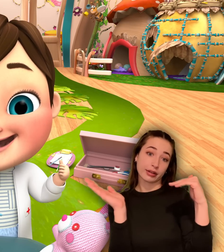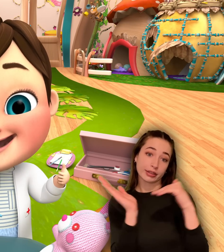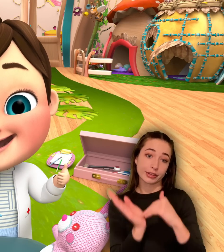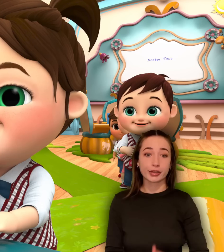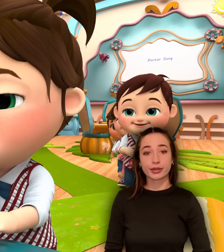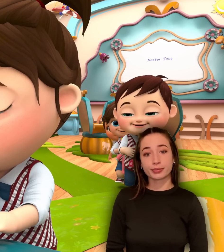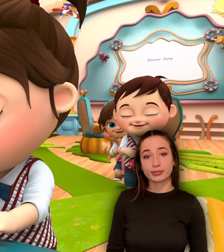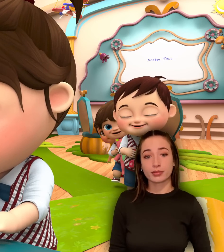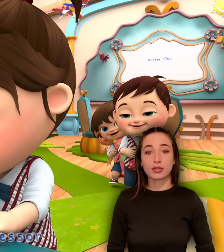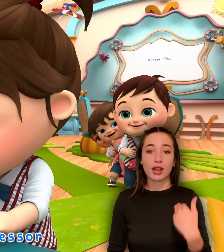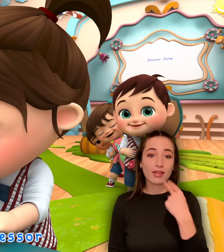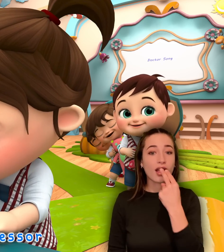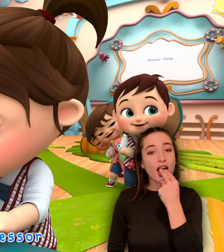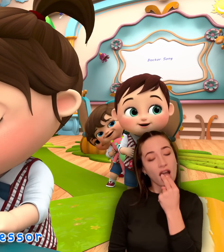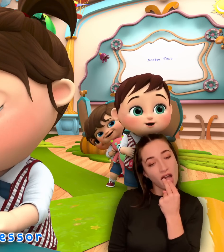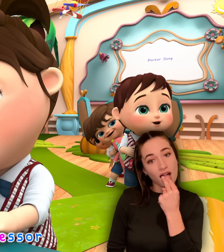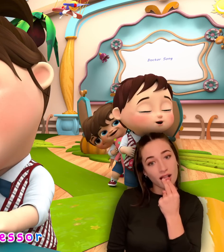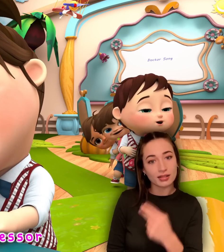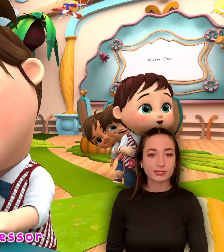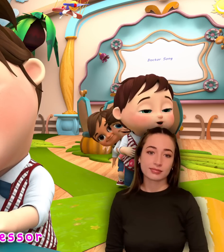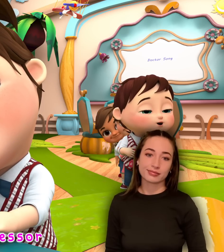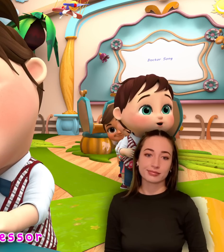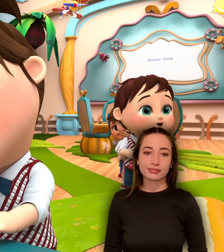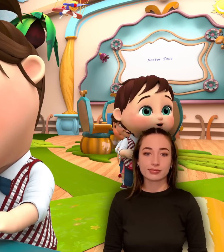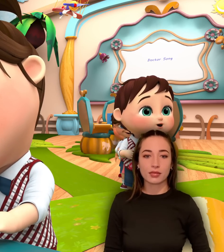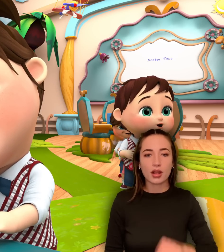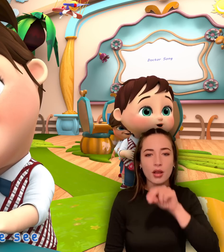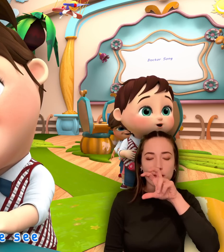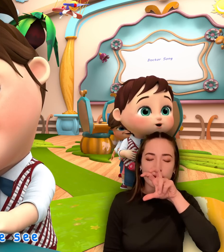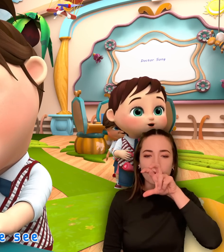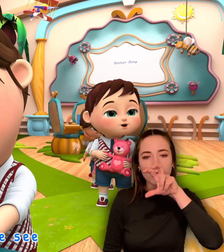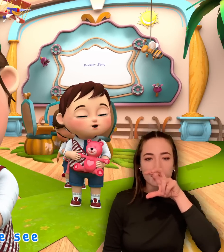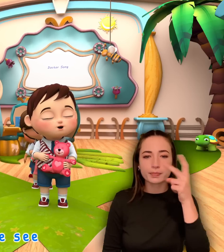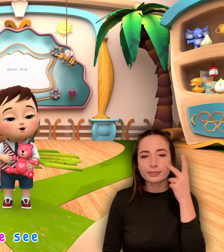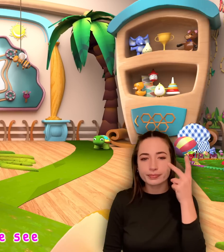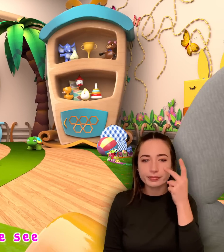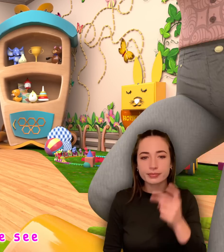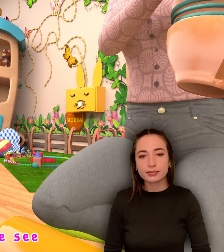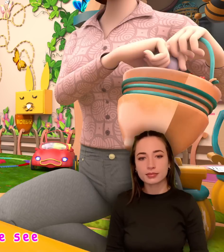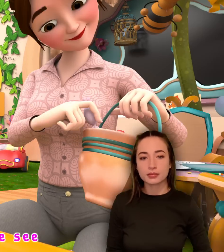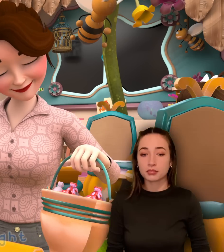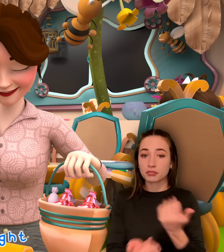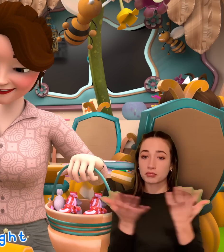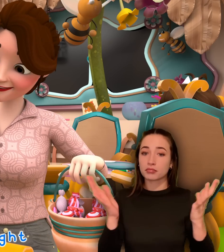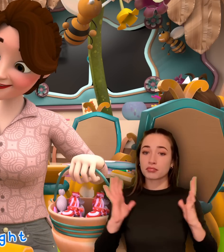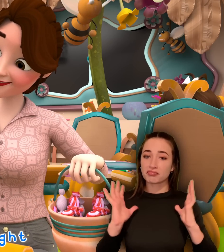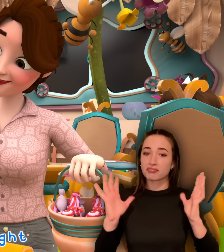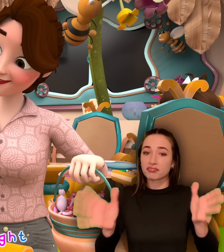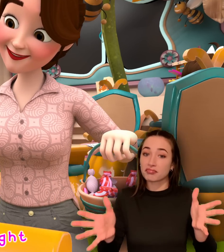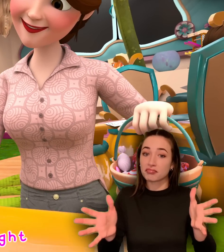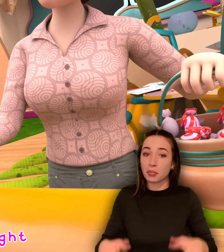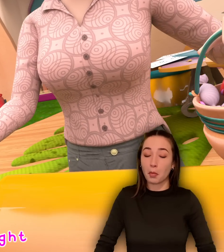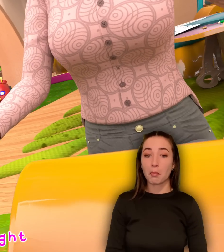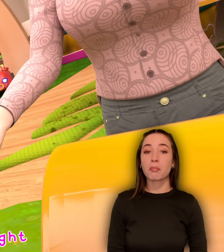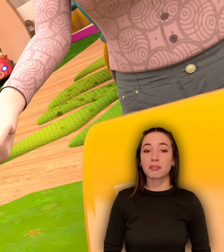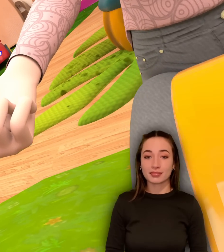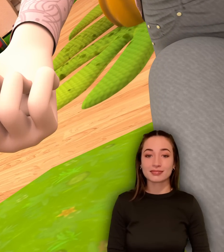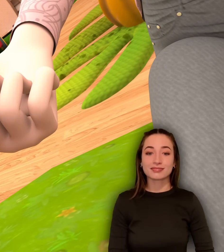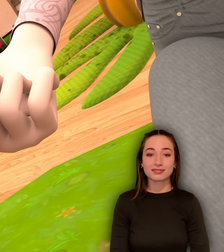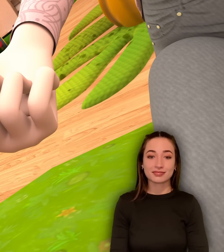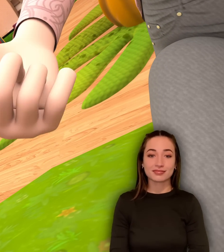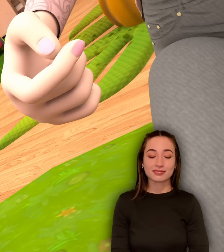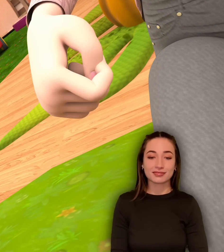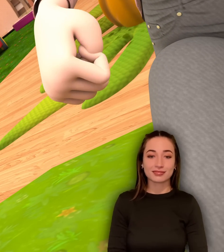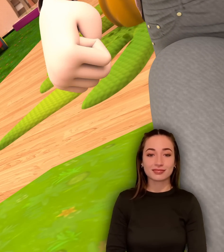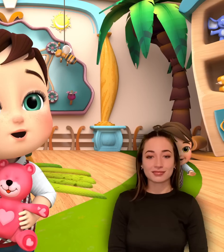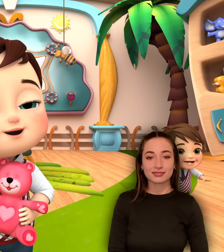I'm a doctor with a tongue depressor. Wide, wide, let me see. Everything's alright.